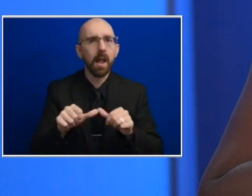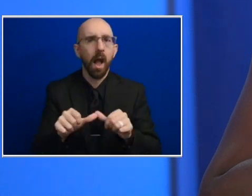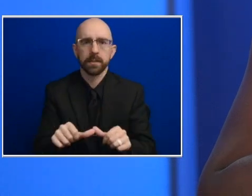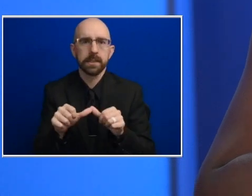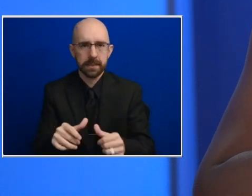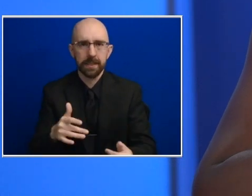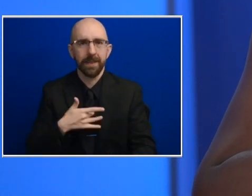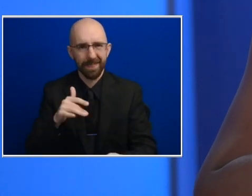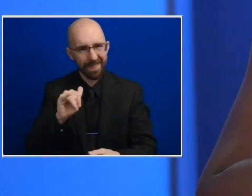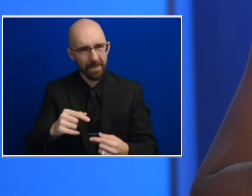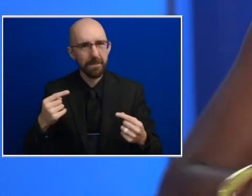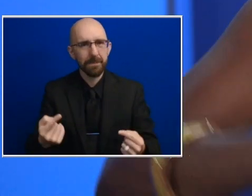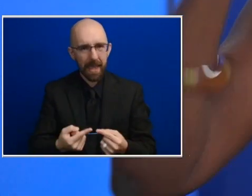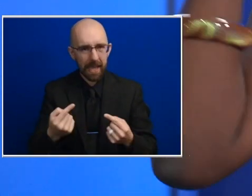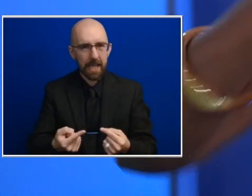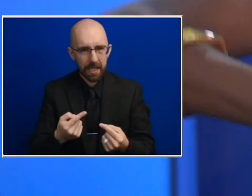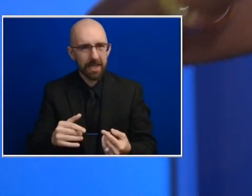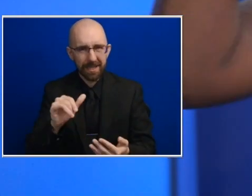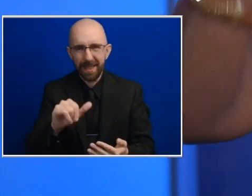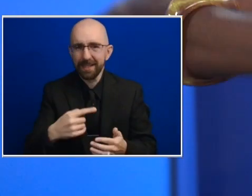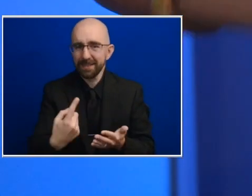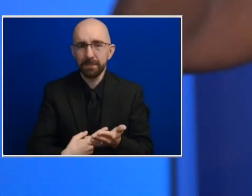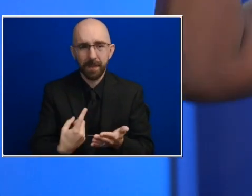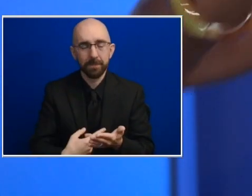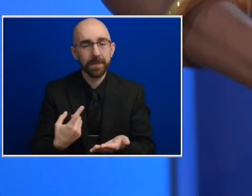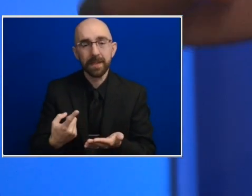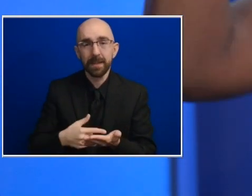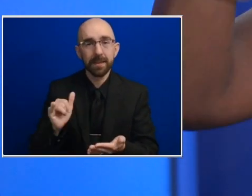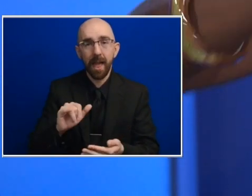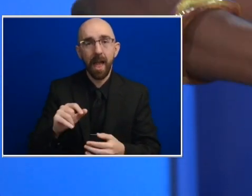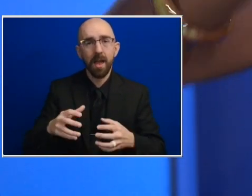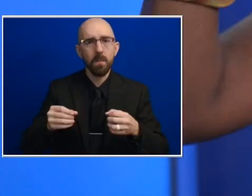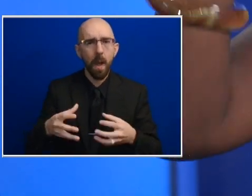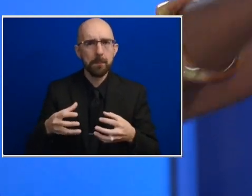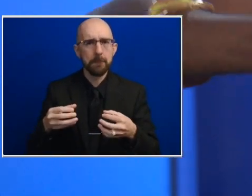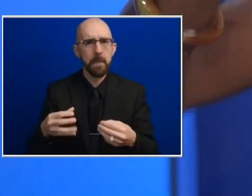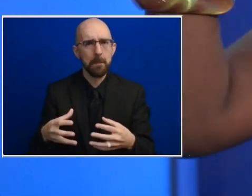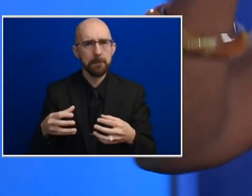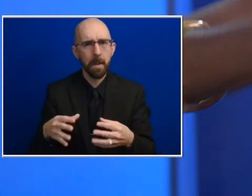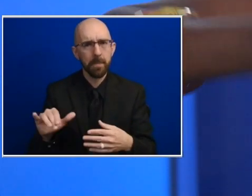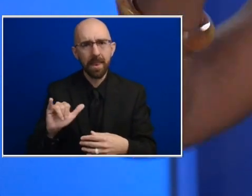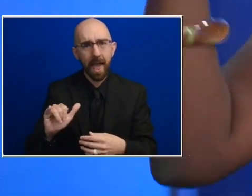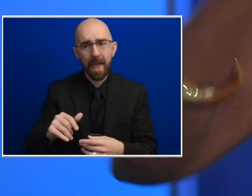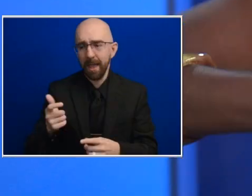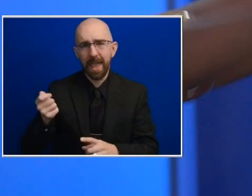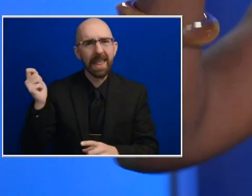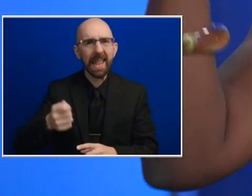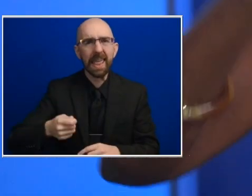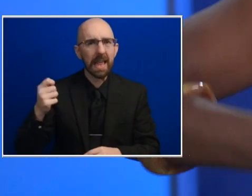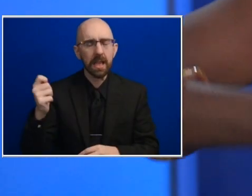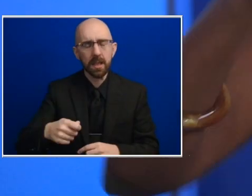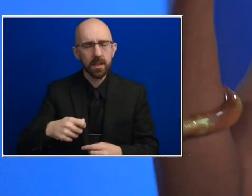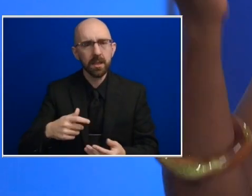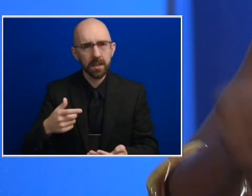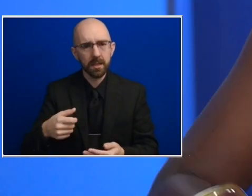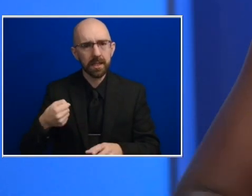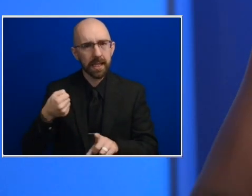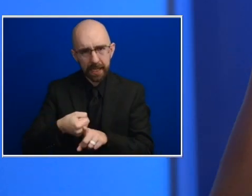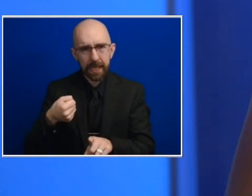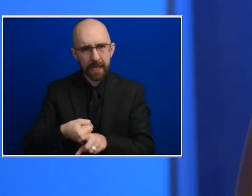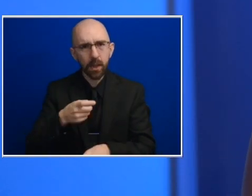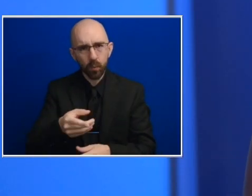pain sometimes. And sometimes it's like throbbing pain, like somebody's just hitting you